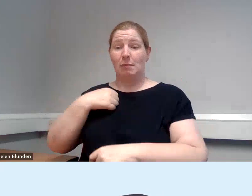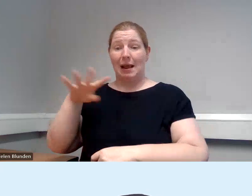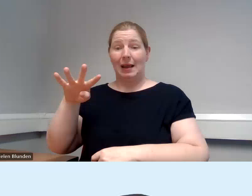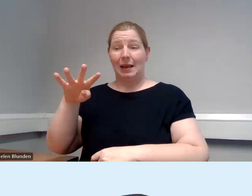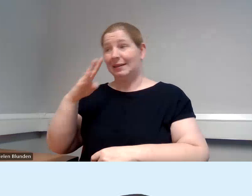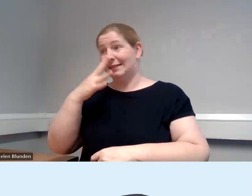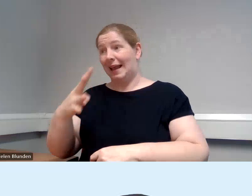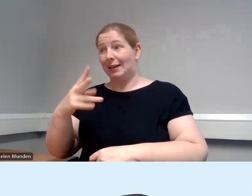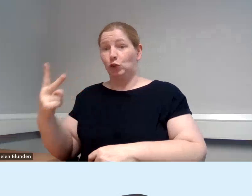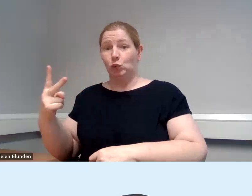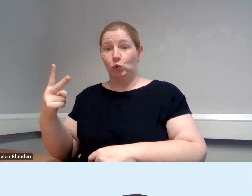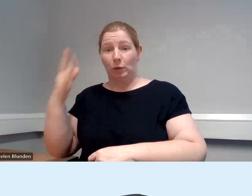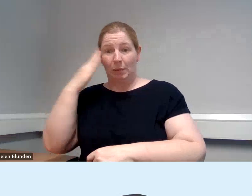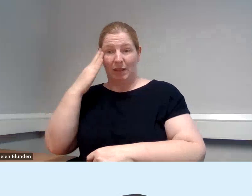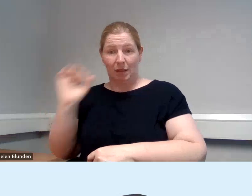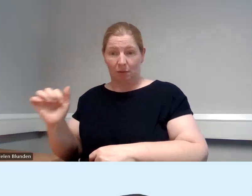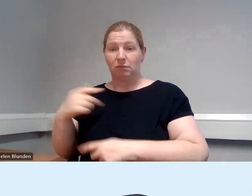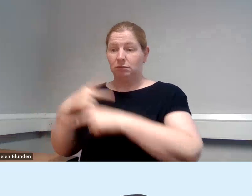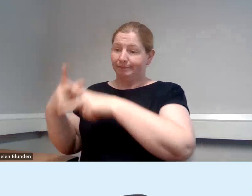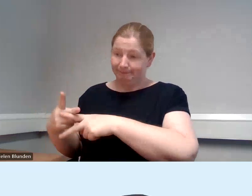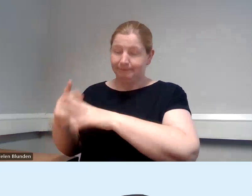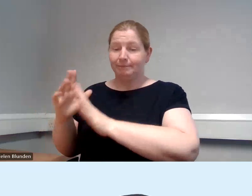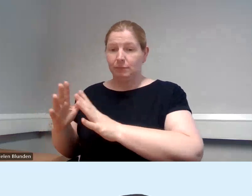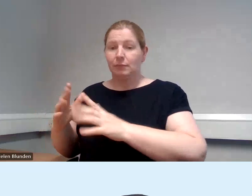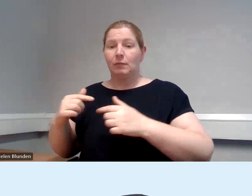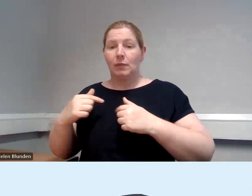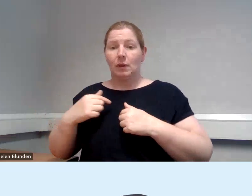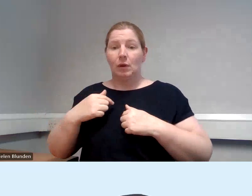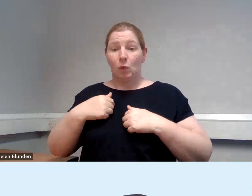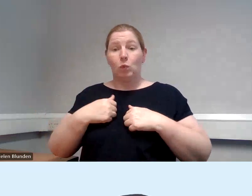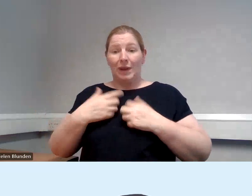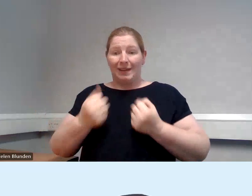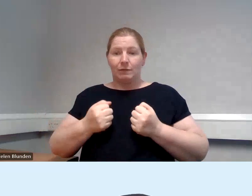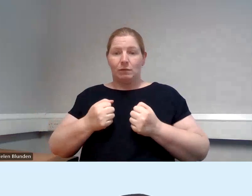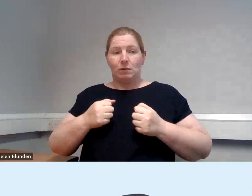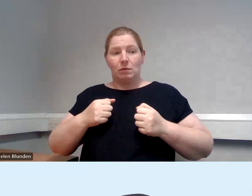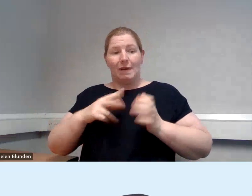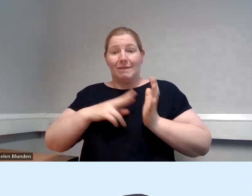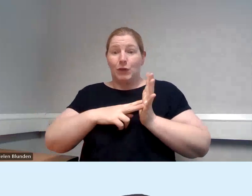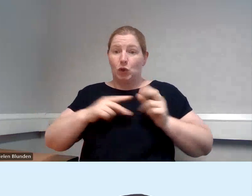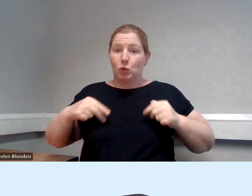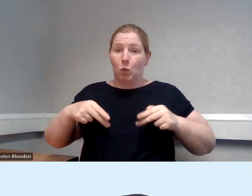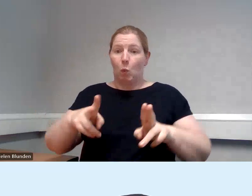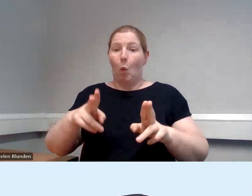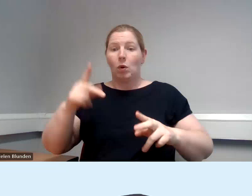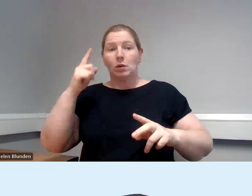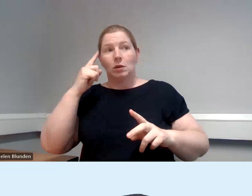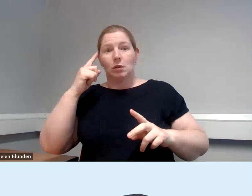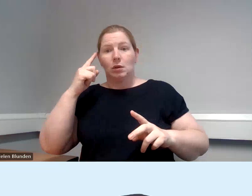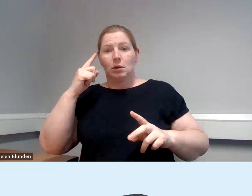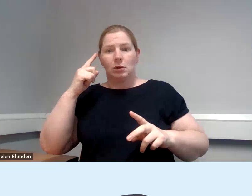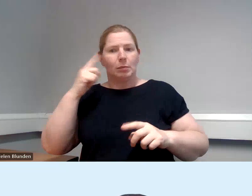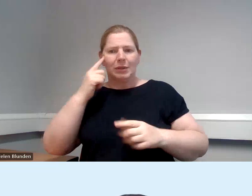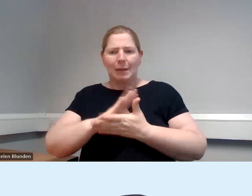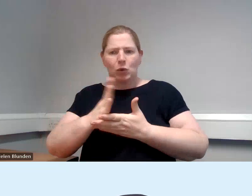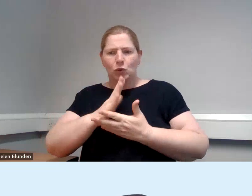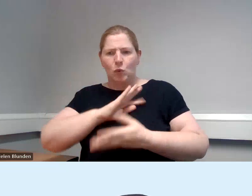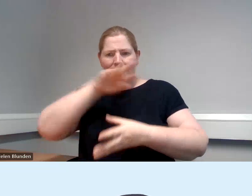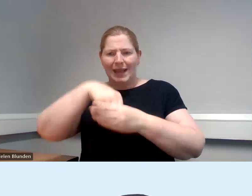thought we were on basically running a virtual ward here. We have the hospital bed, we have all the kit and stuff, but I don't think we're in your numbers.